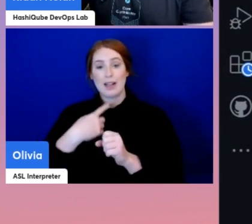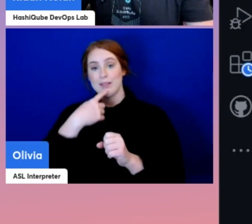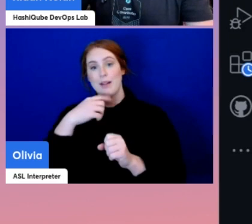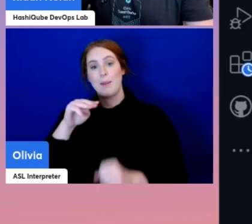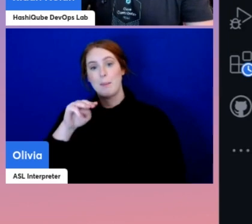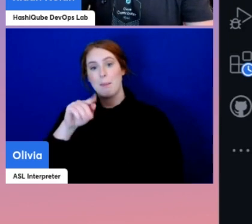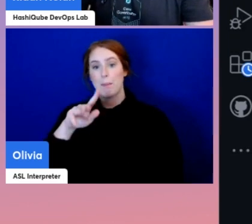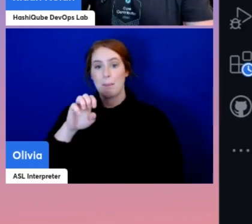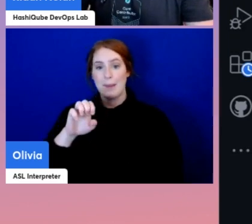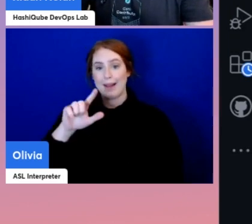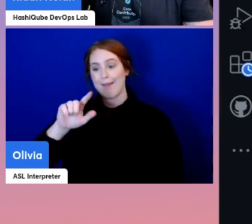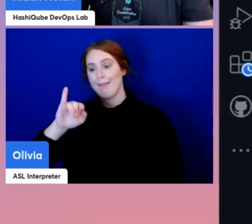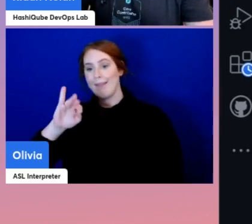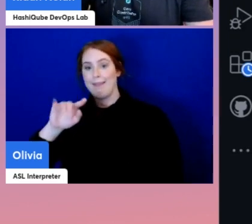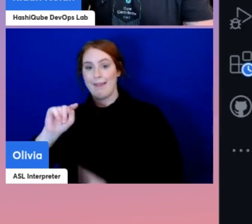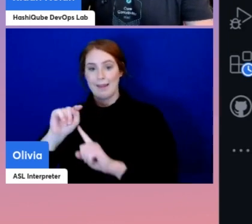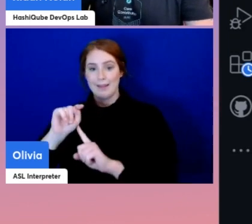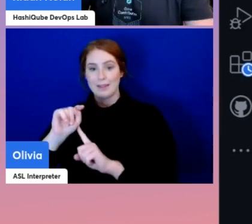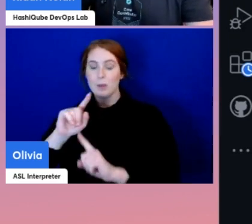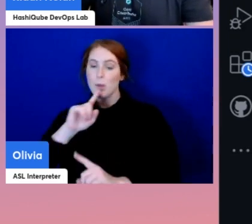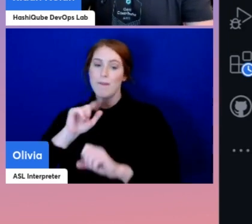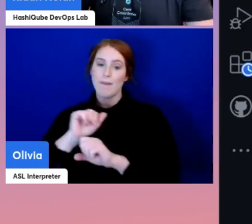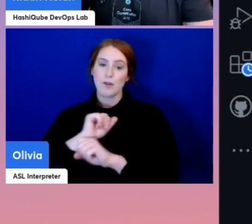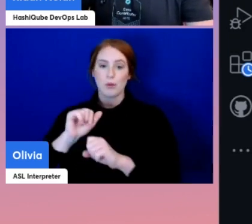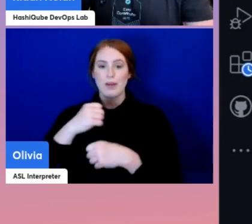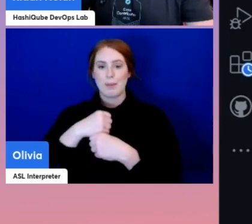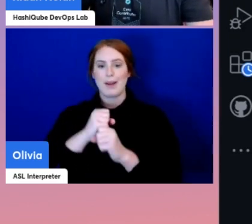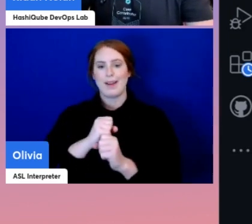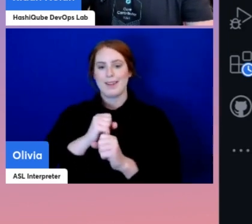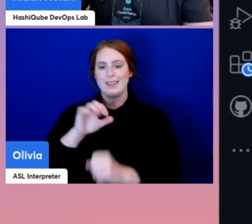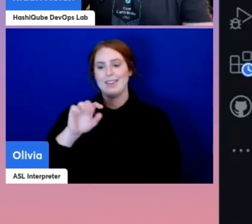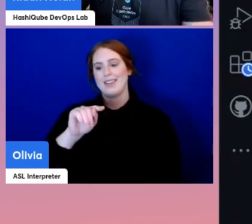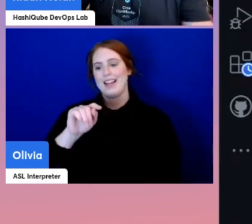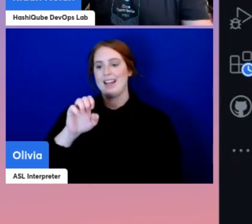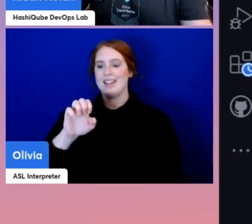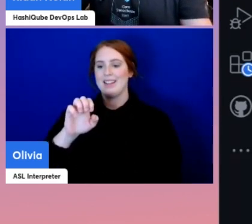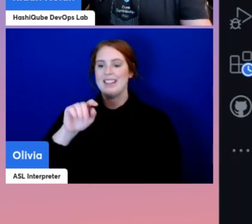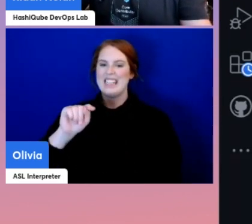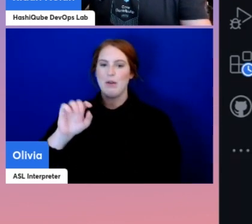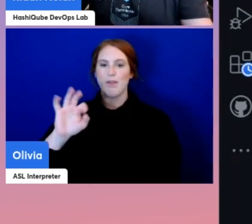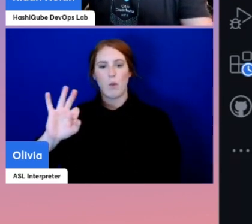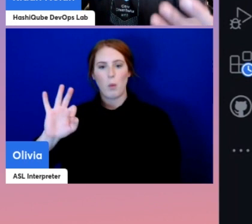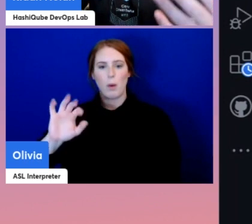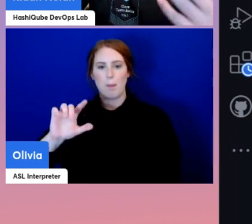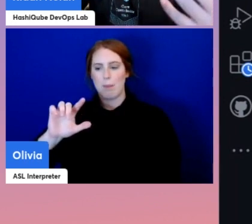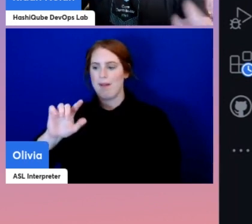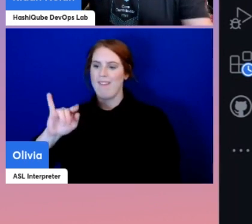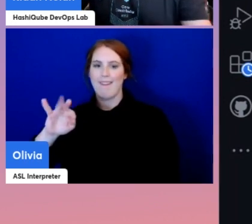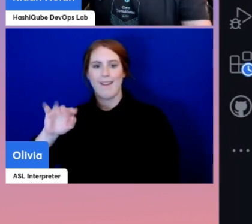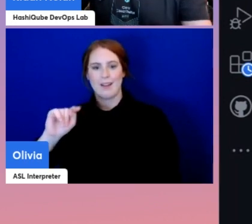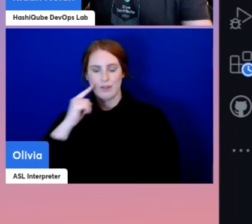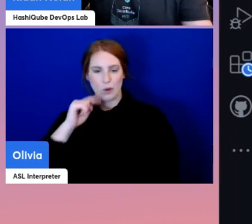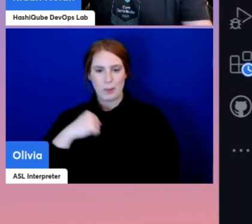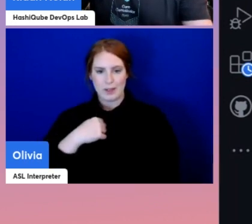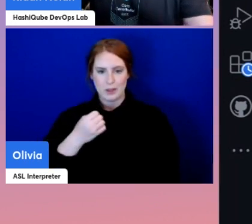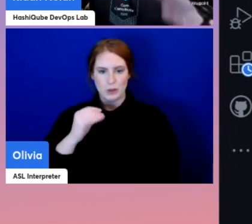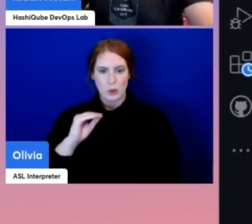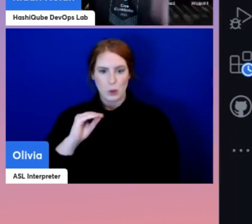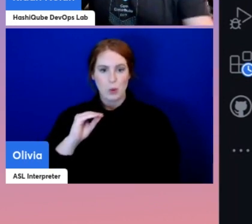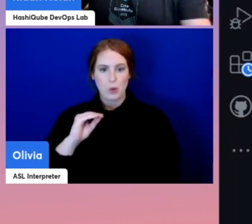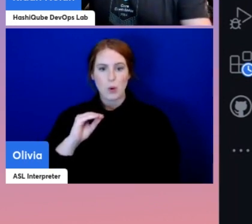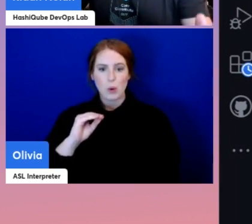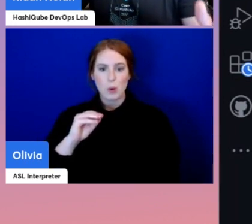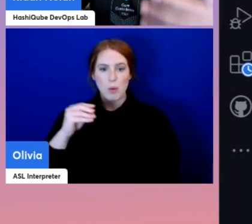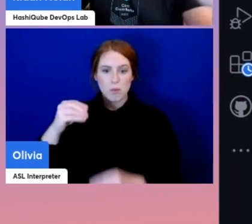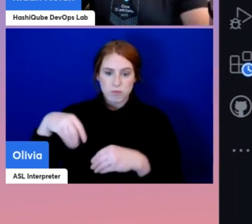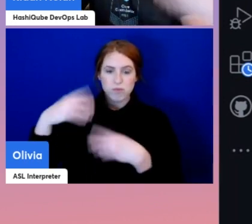going to make Terraform lint for me. So if I type that, it's going to run TFLint on